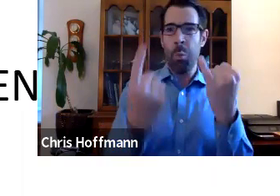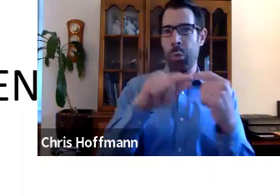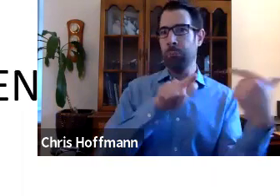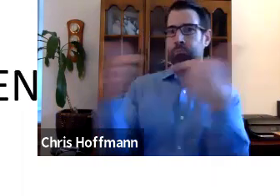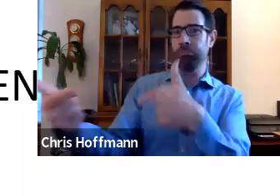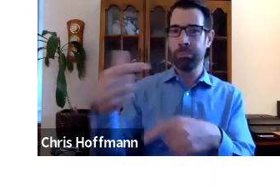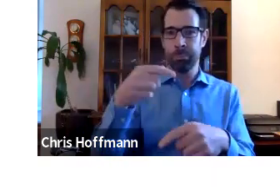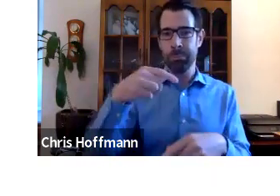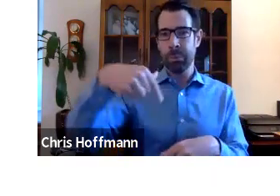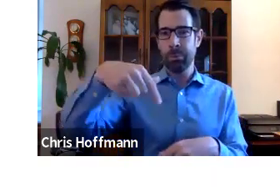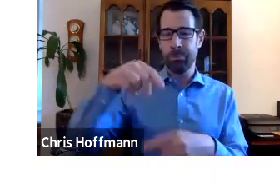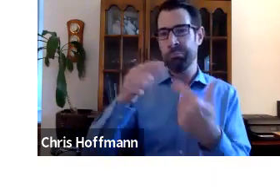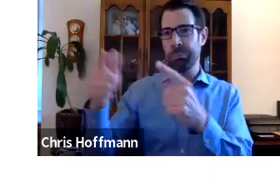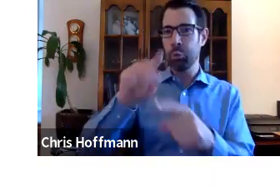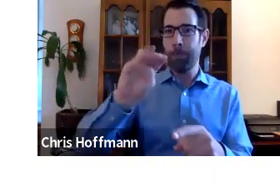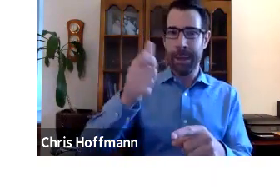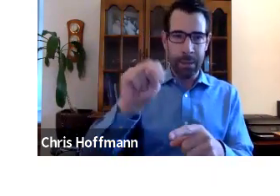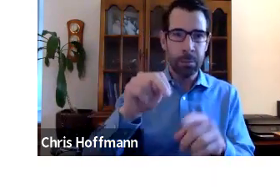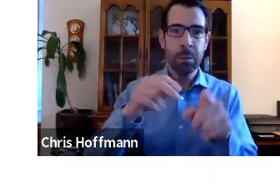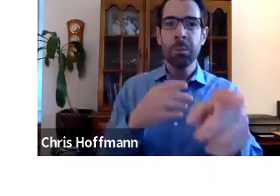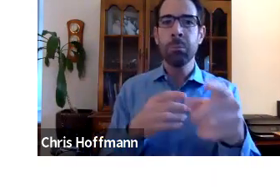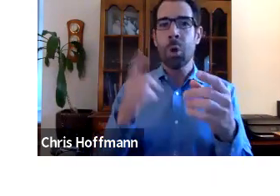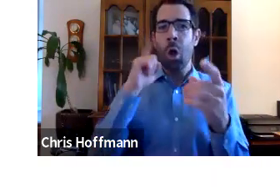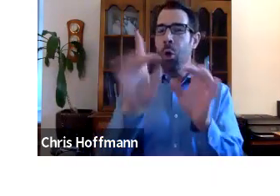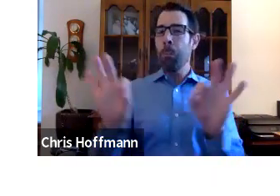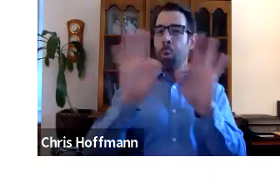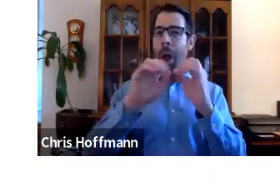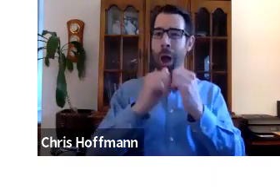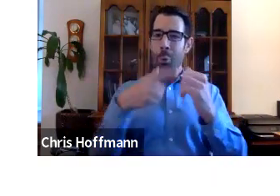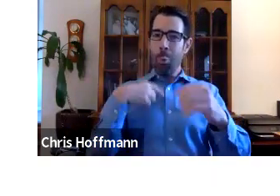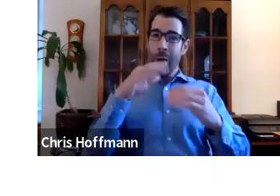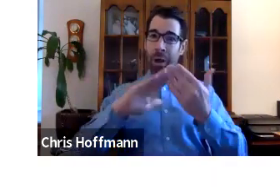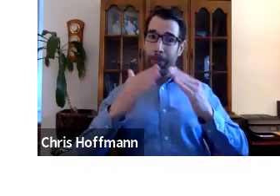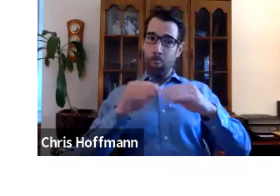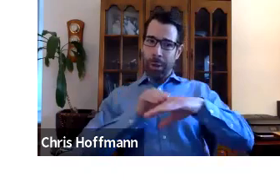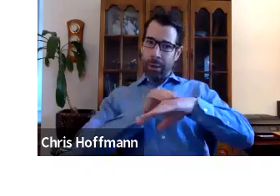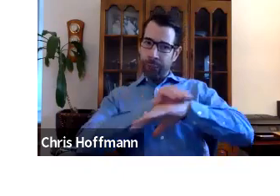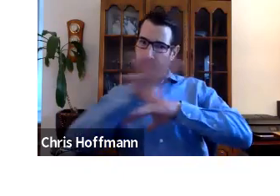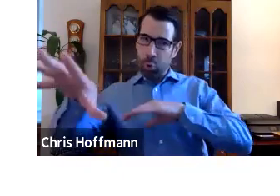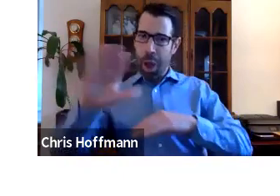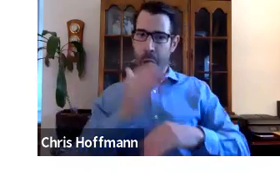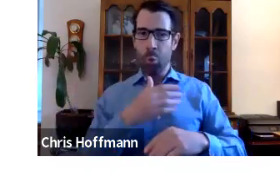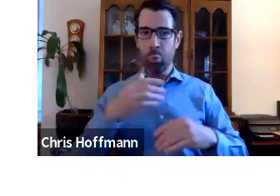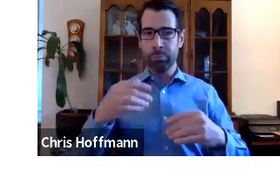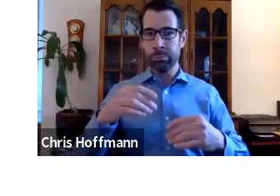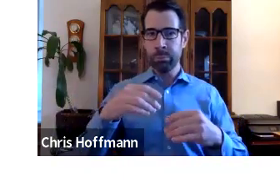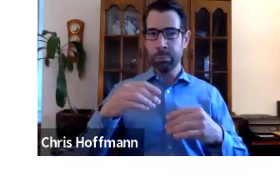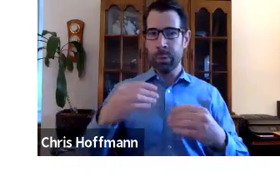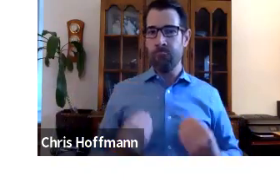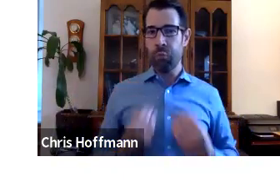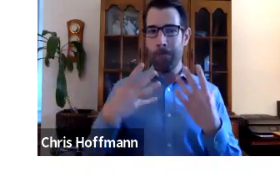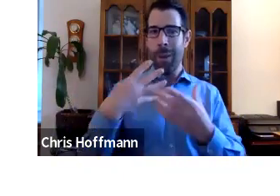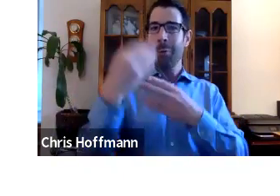Next slide. And this will be my last one, and I'll turn it over to Megan. I think it's important here to highlight